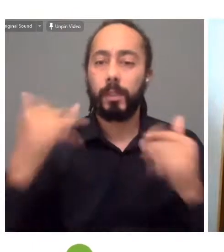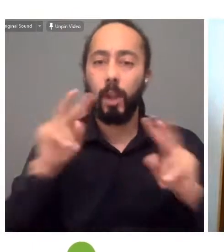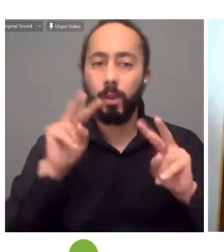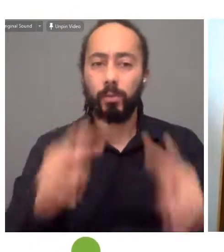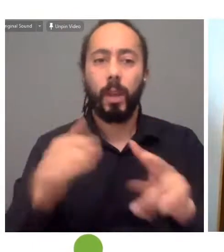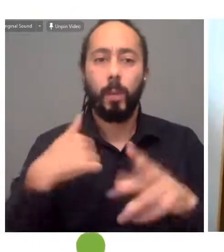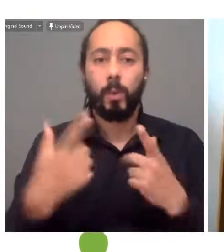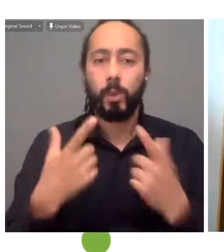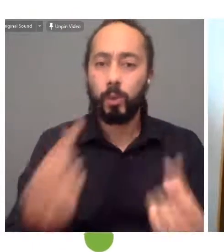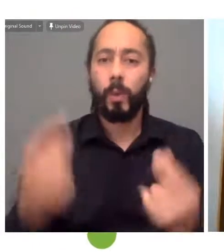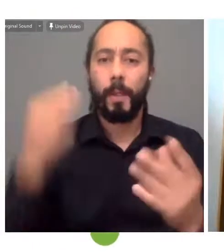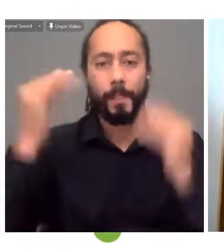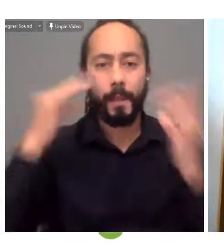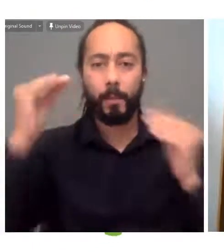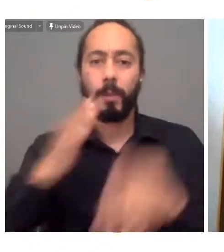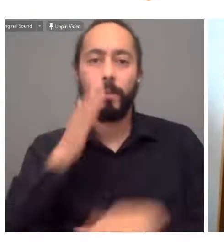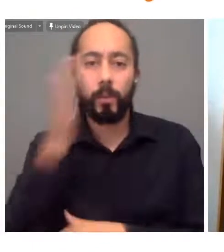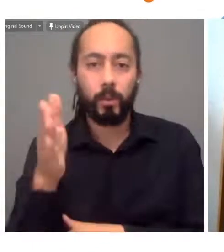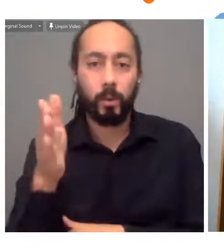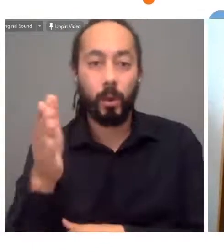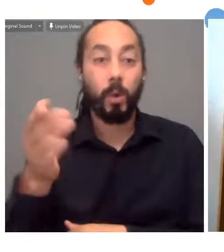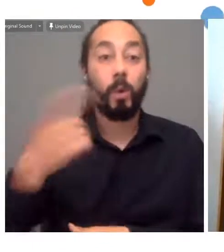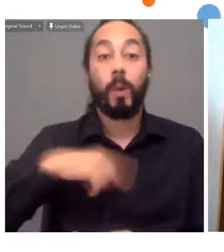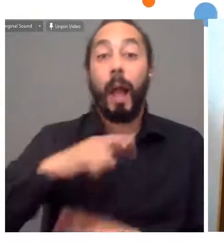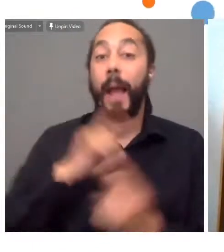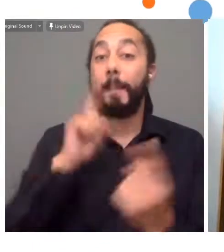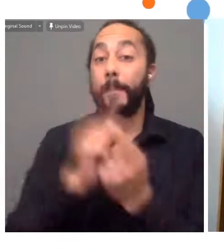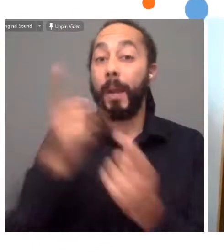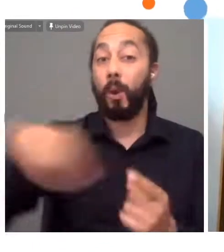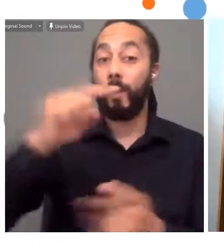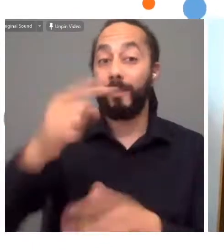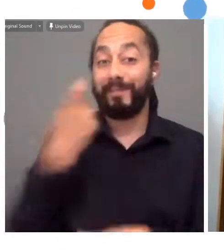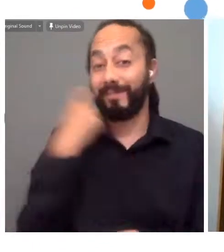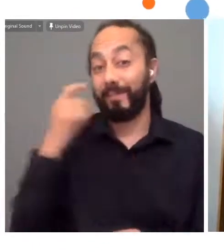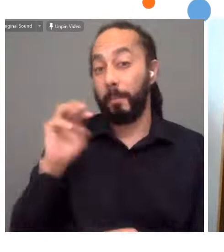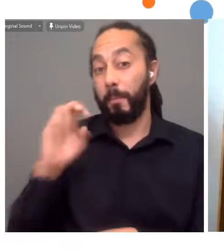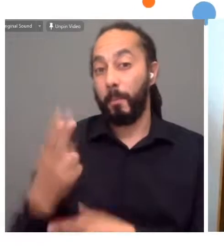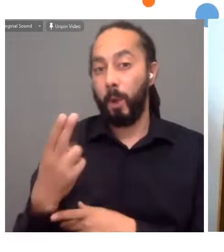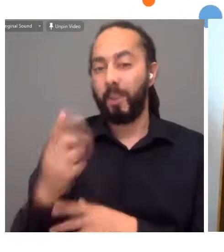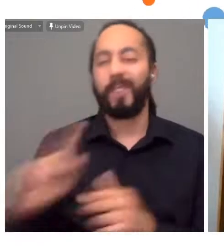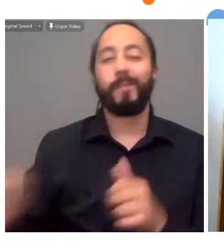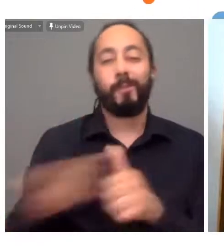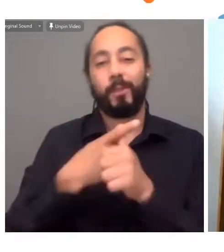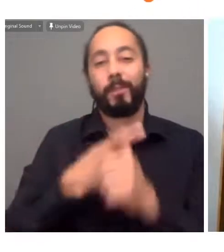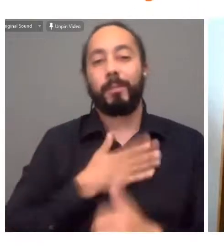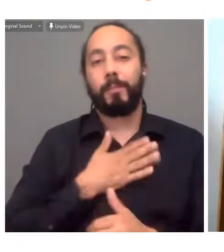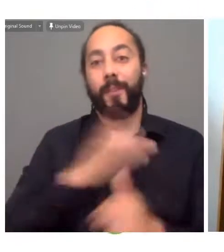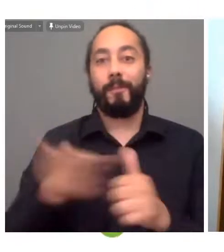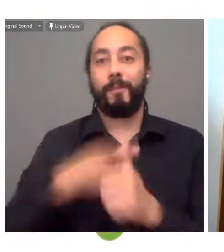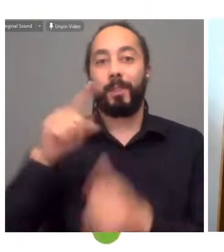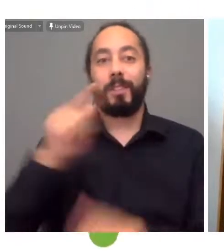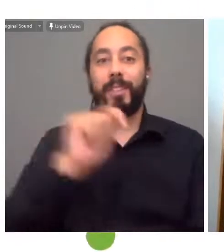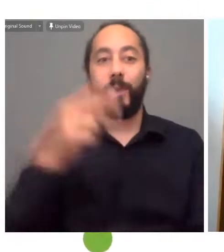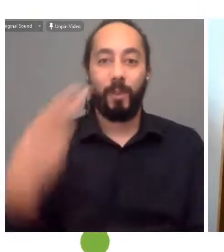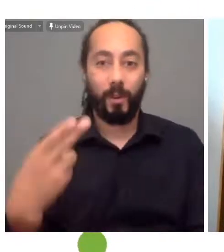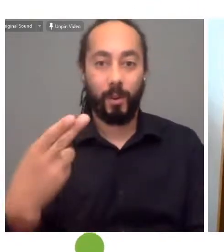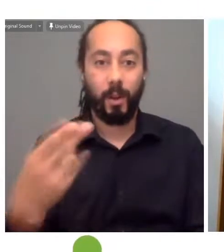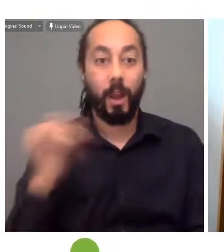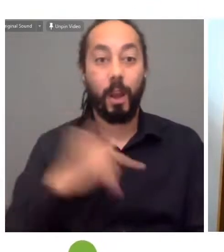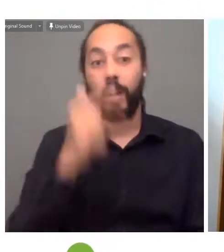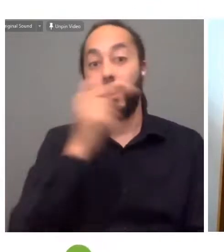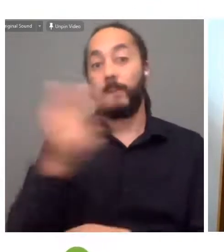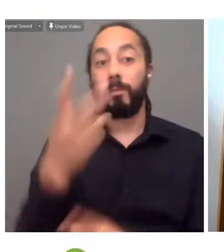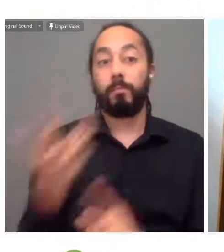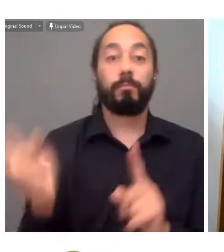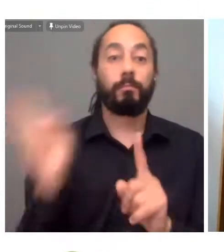Canadiens à nourrir leurs familles. Vous nous avez dit ce qui fonctionnait et ce qui ne fonctionnait pas. Our government made